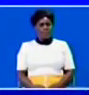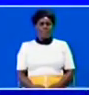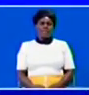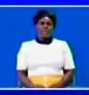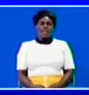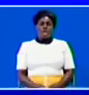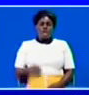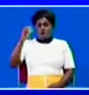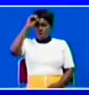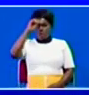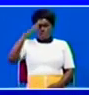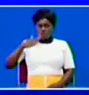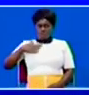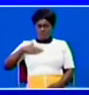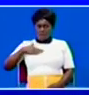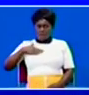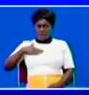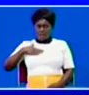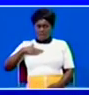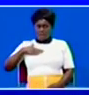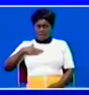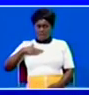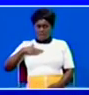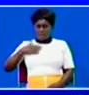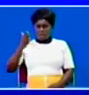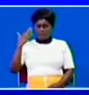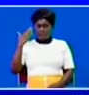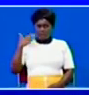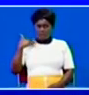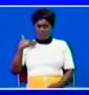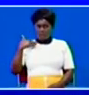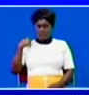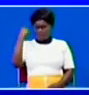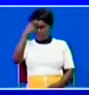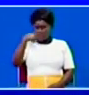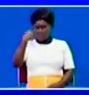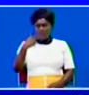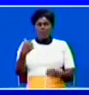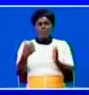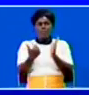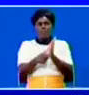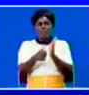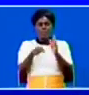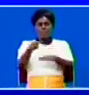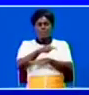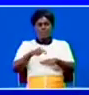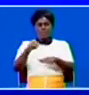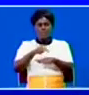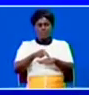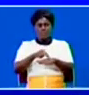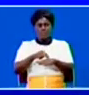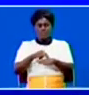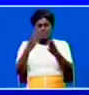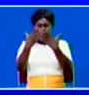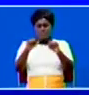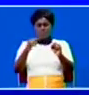So my take tonight is about what I choose to call the identity crisis of our nation. I know the president has